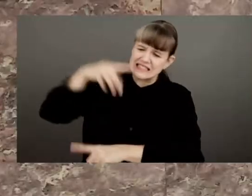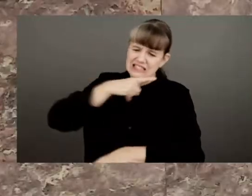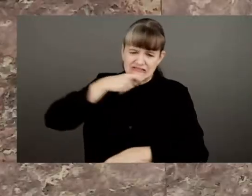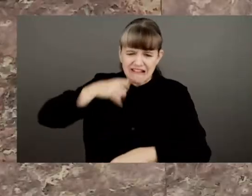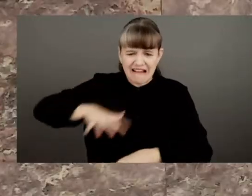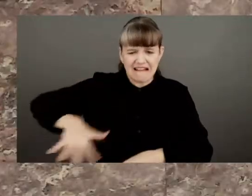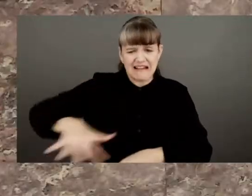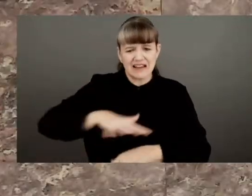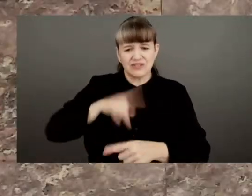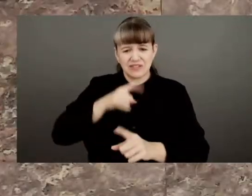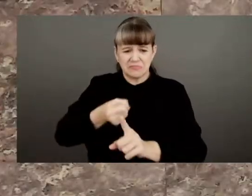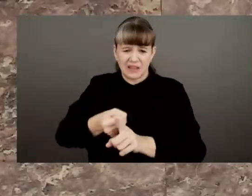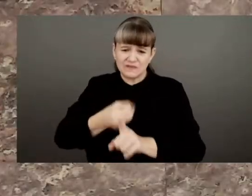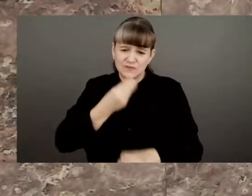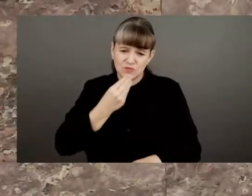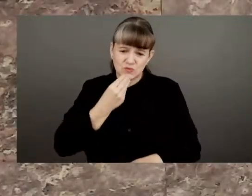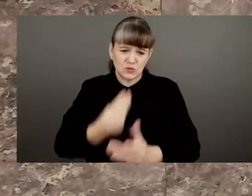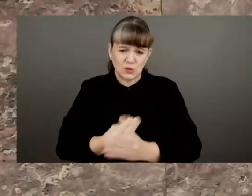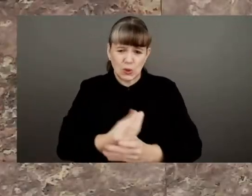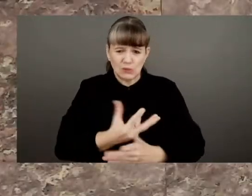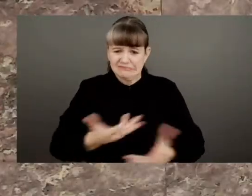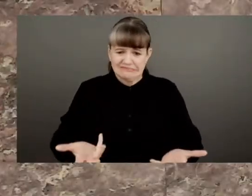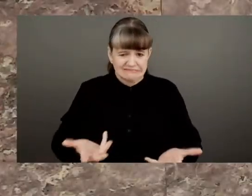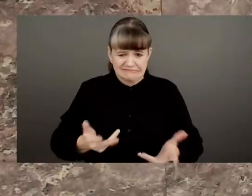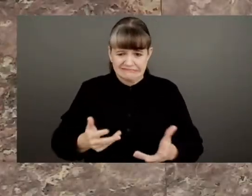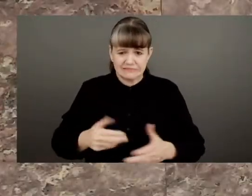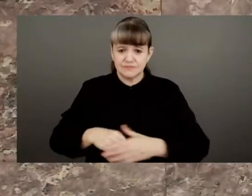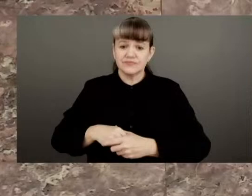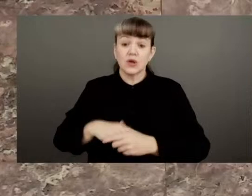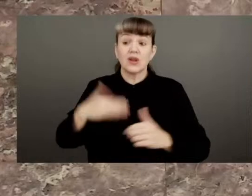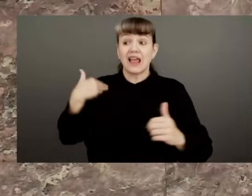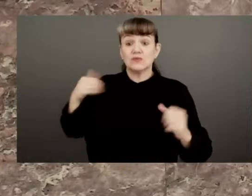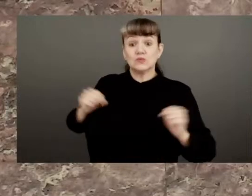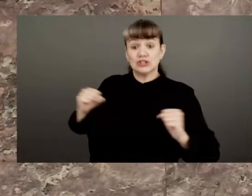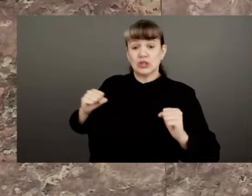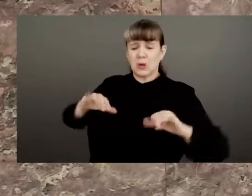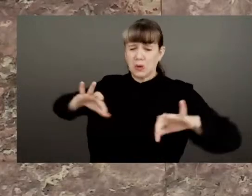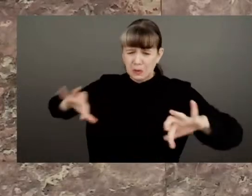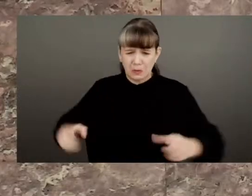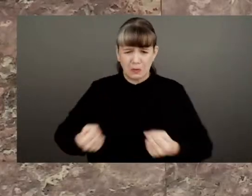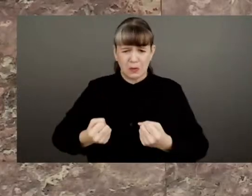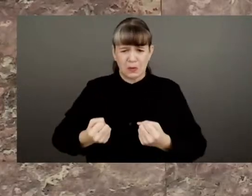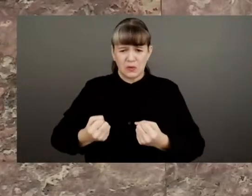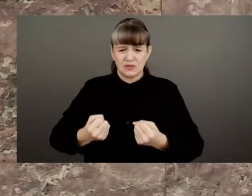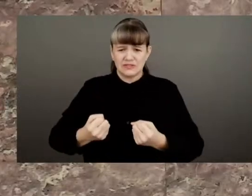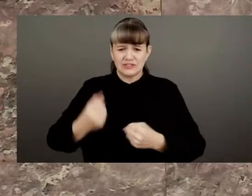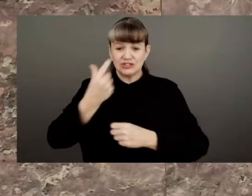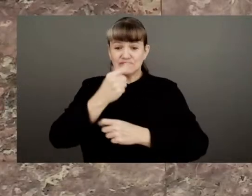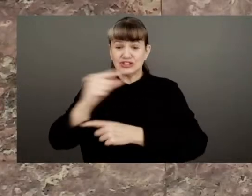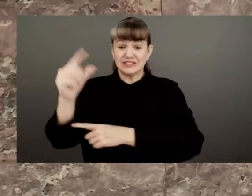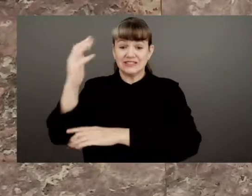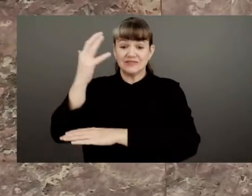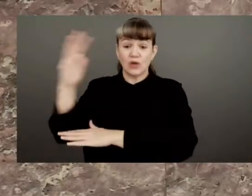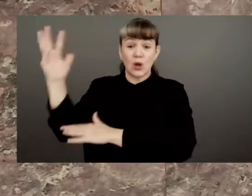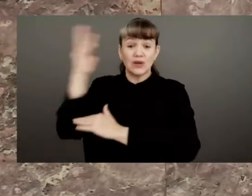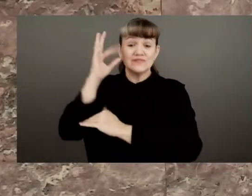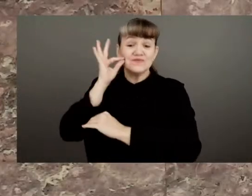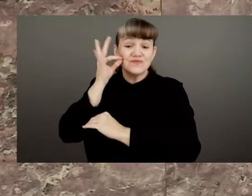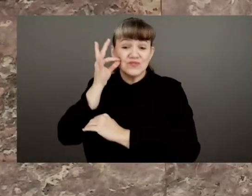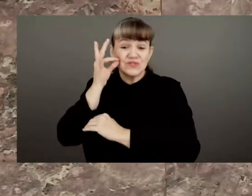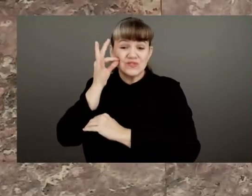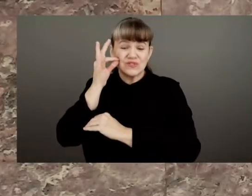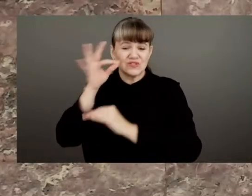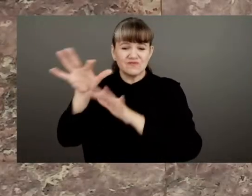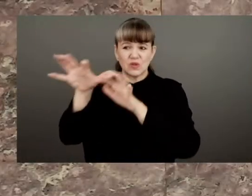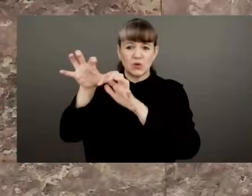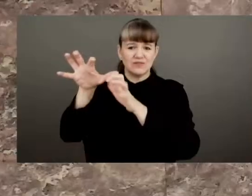temperatures that devastated our tree fruits and grape industry. These are stressors farmers must deal with throughout the year, yet they continue their work